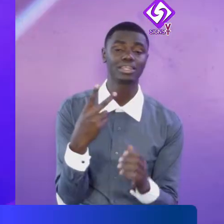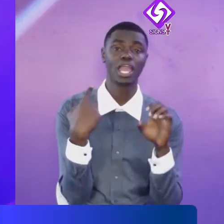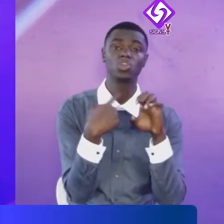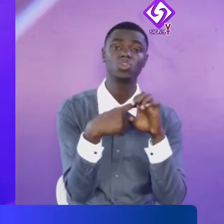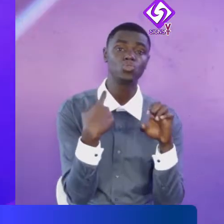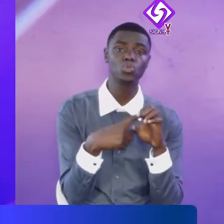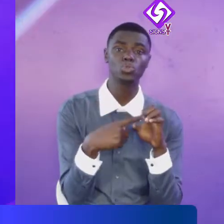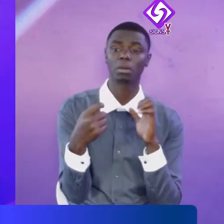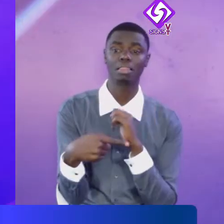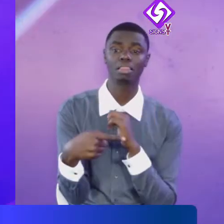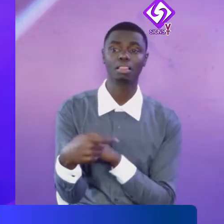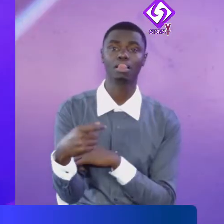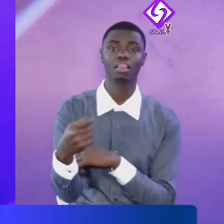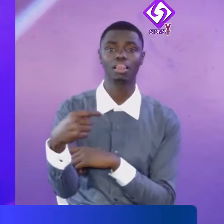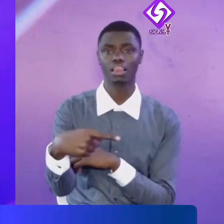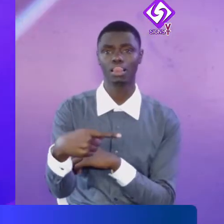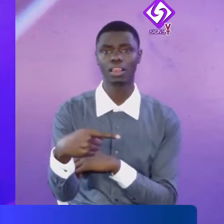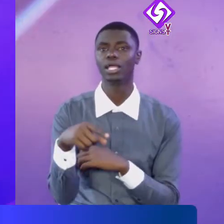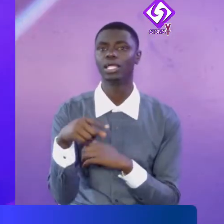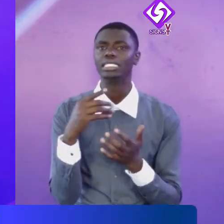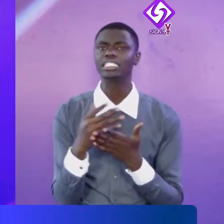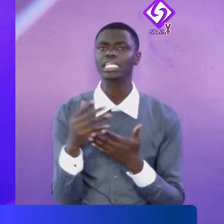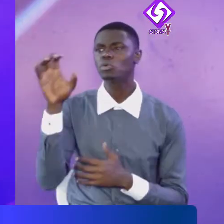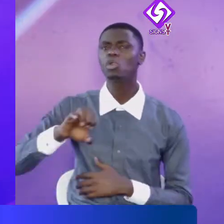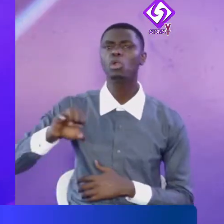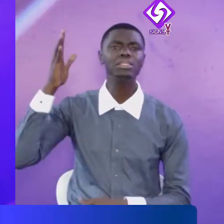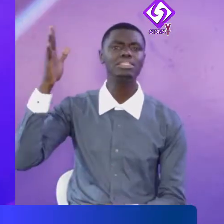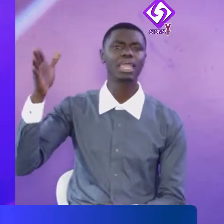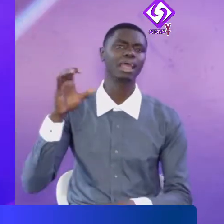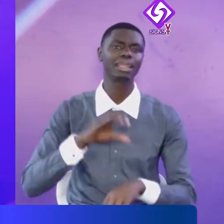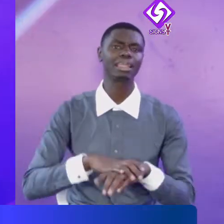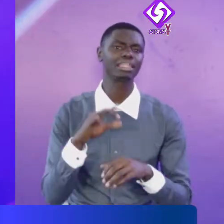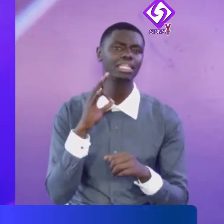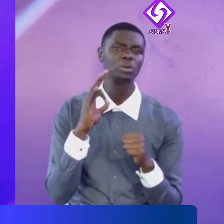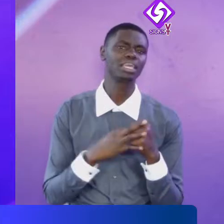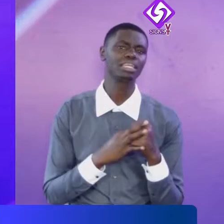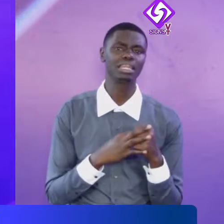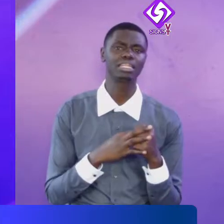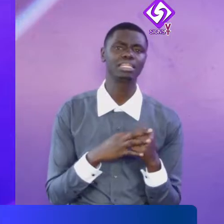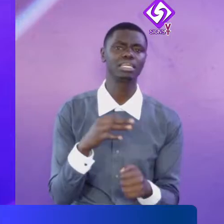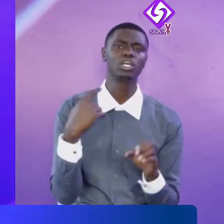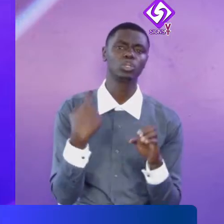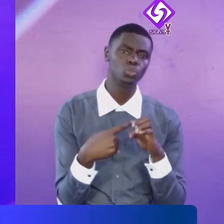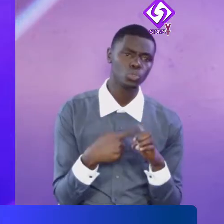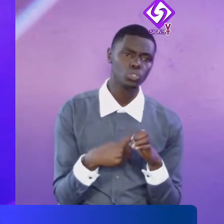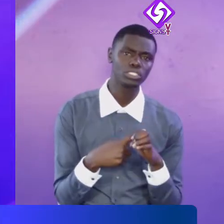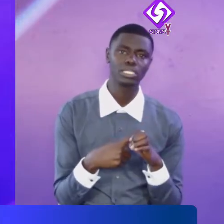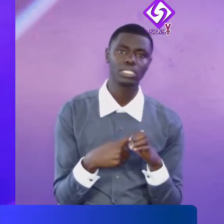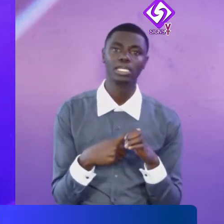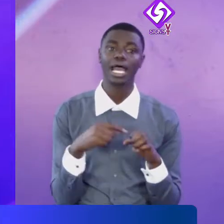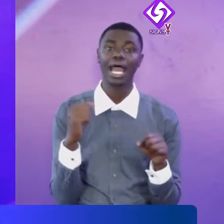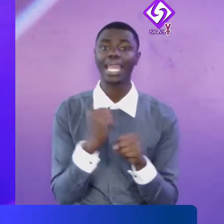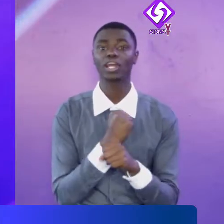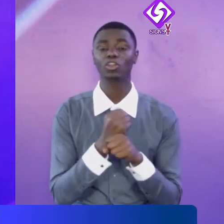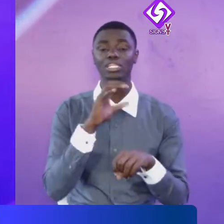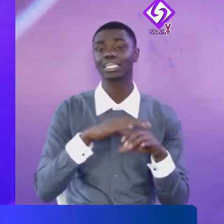euros per month. Yes. Some Europeans there earn around 800 euros, and I cannot get a house because immediately I